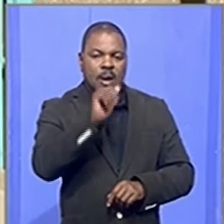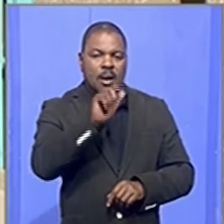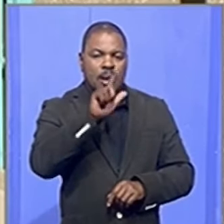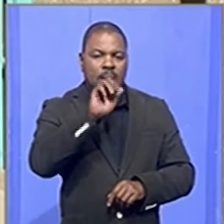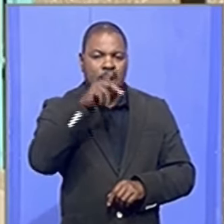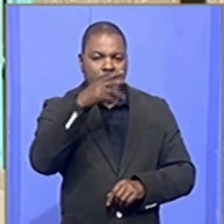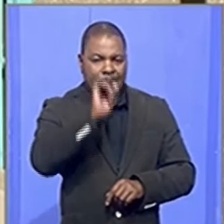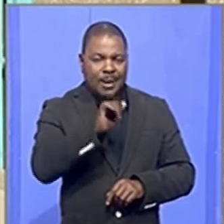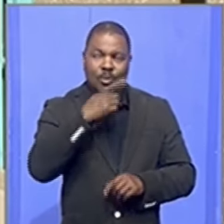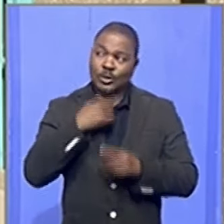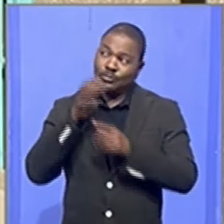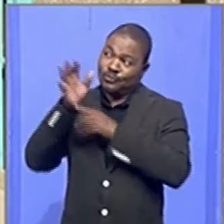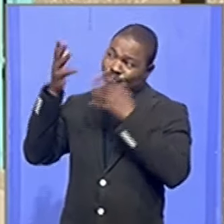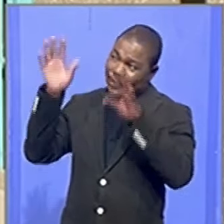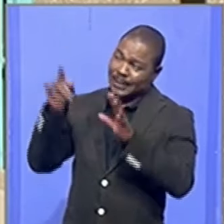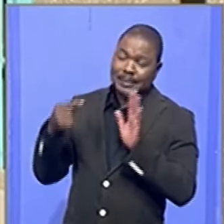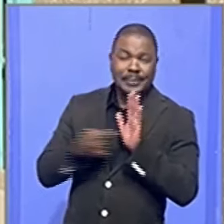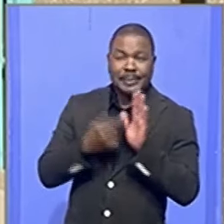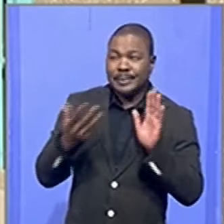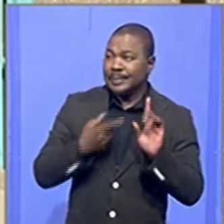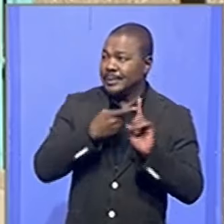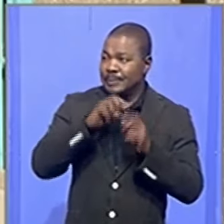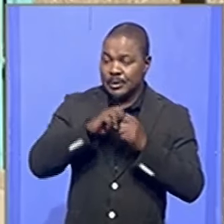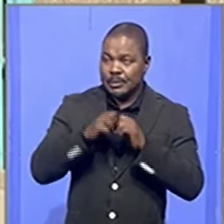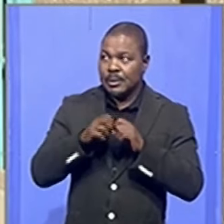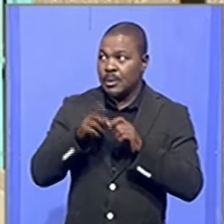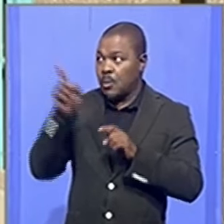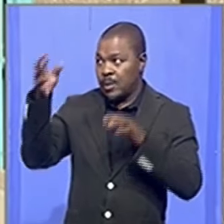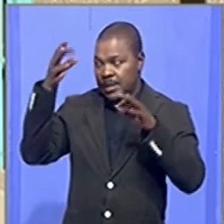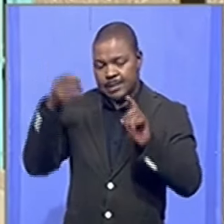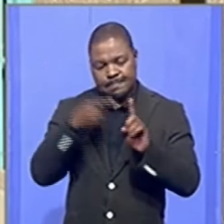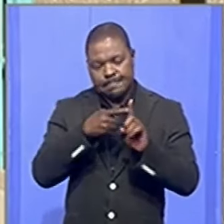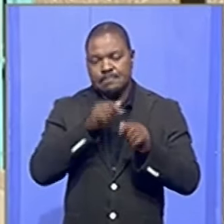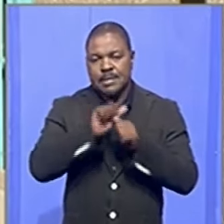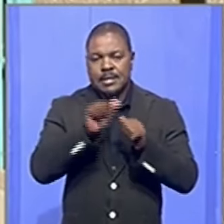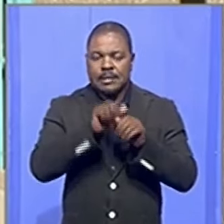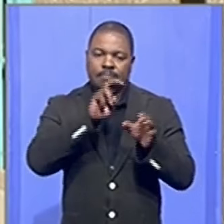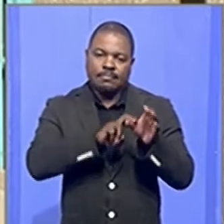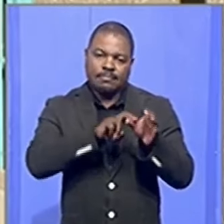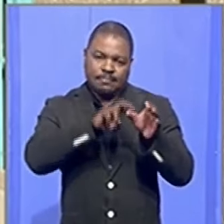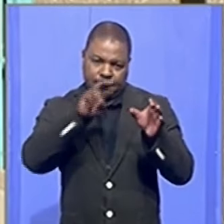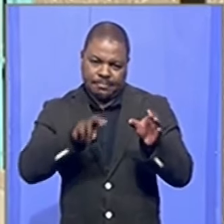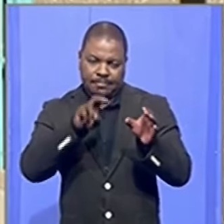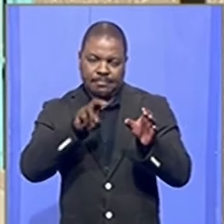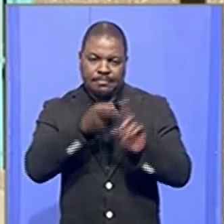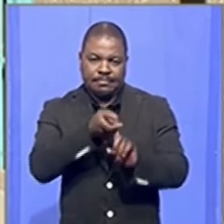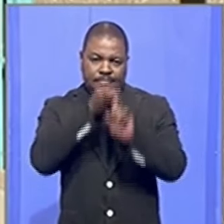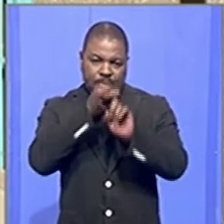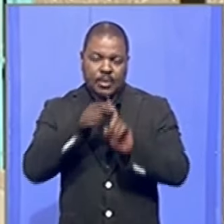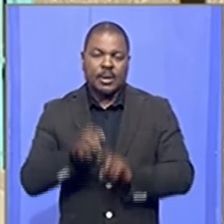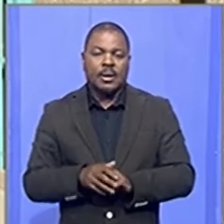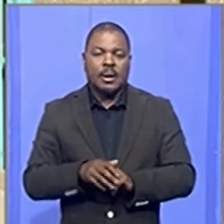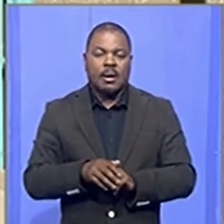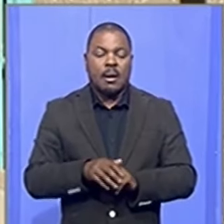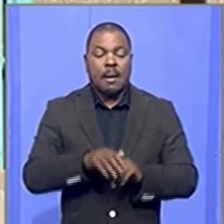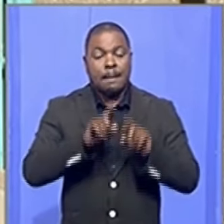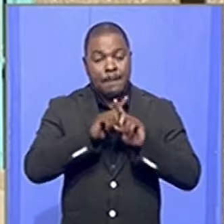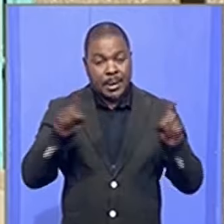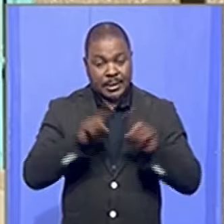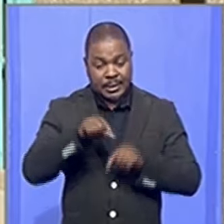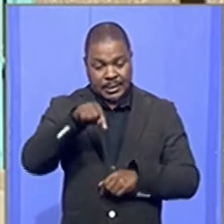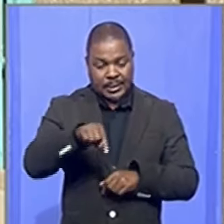mme qetellong ba nkile qeto ya hore a behelwe ka thoko. Empa re ka e hlalosang ke hore majoro wa Matjhabeng